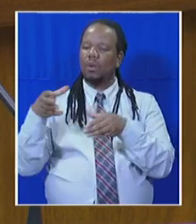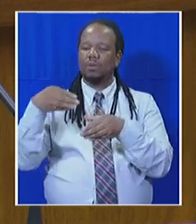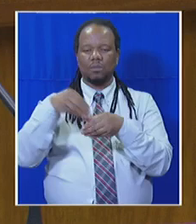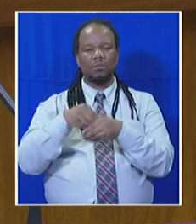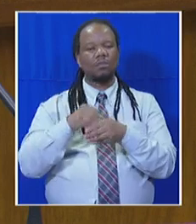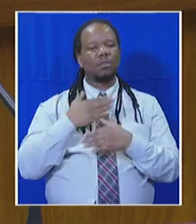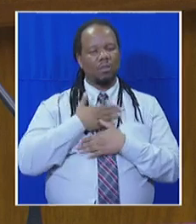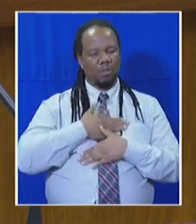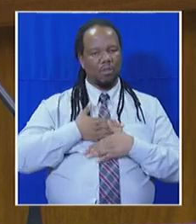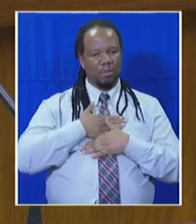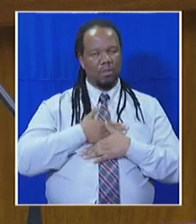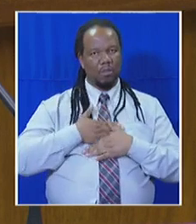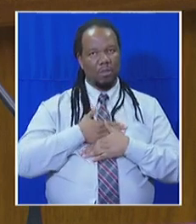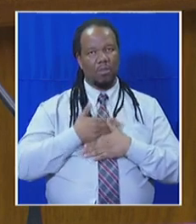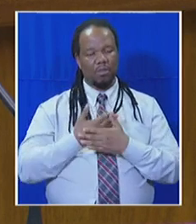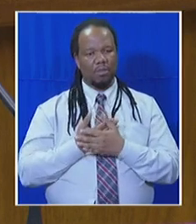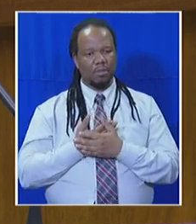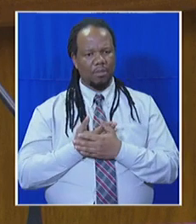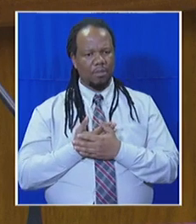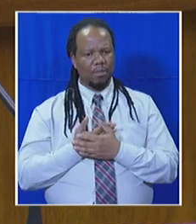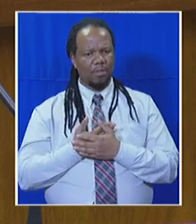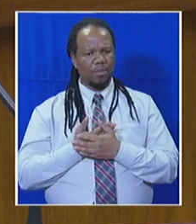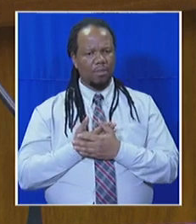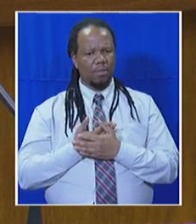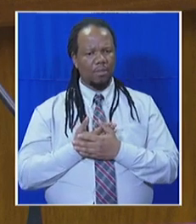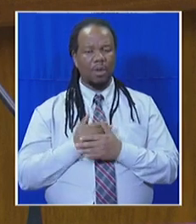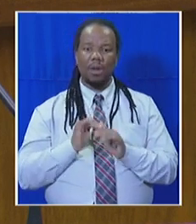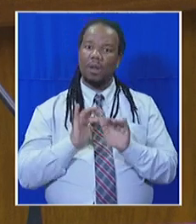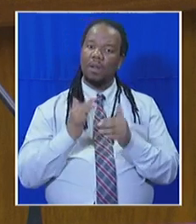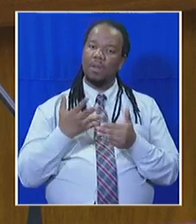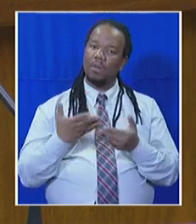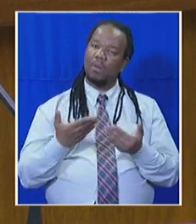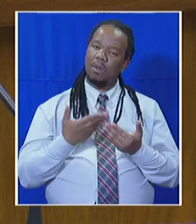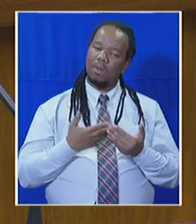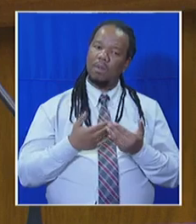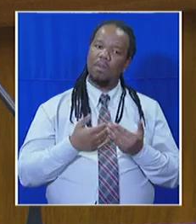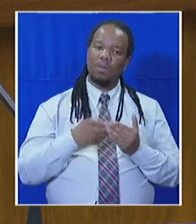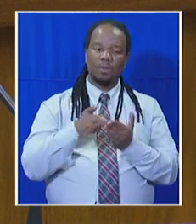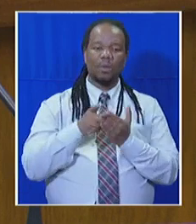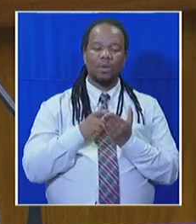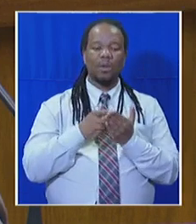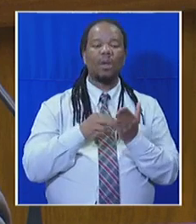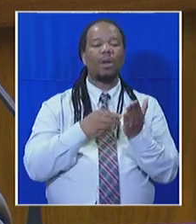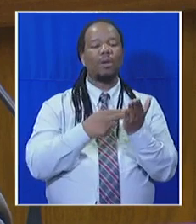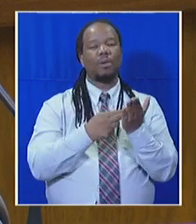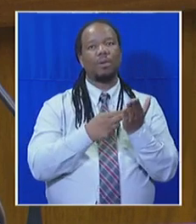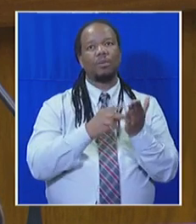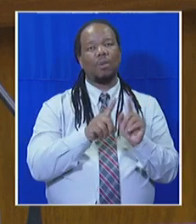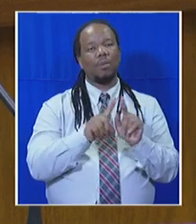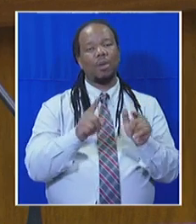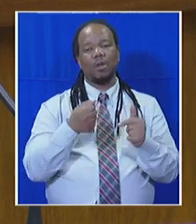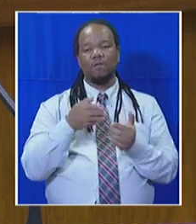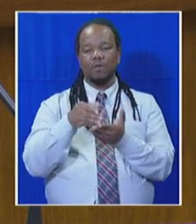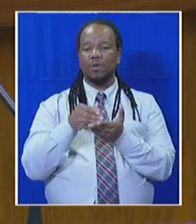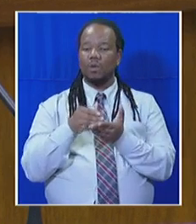acknowledge the improvement of the country's debt ratios. Otherwise, if the debt is not reduced, it would not be easy for our economy